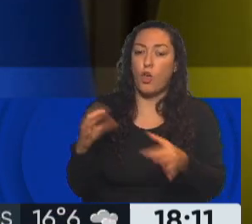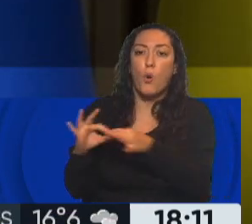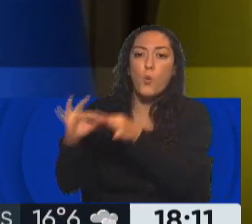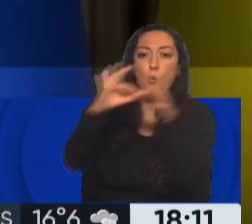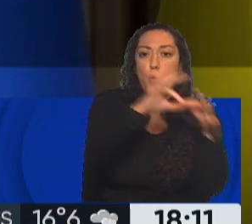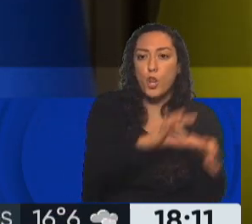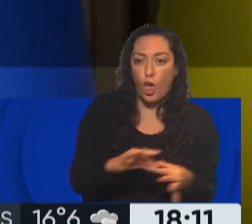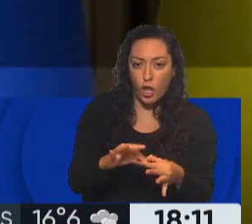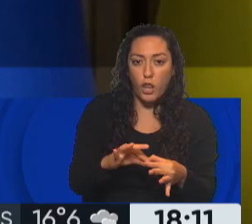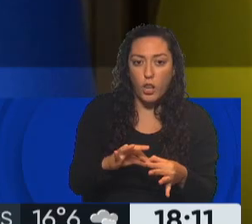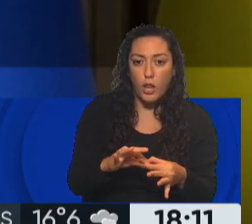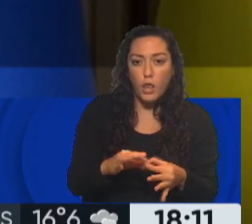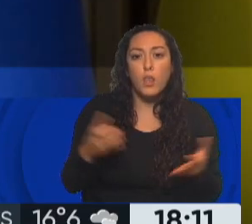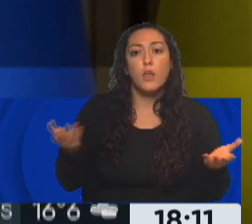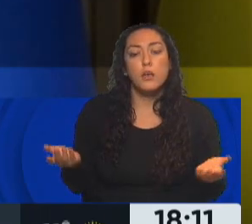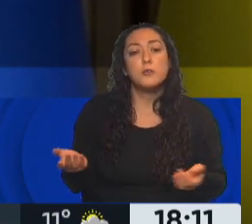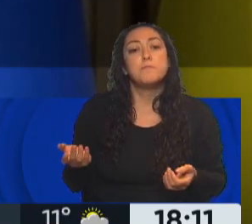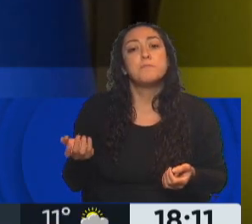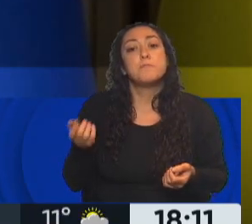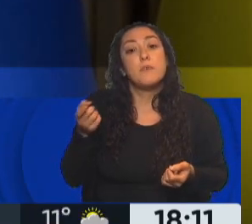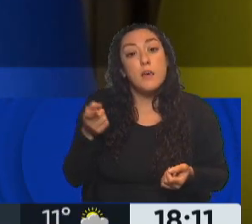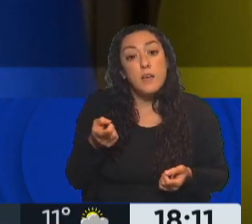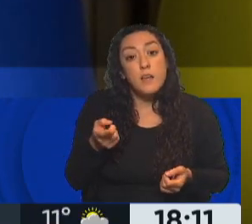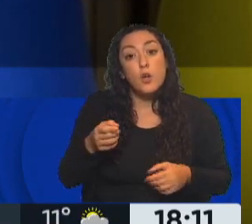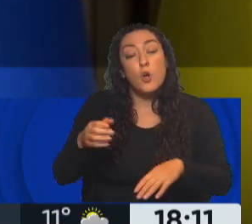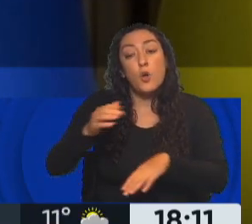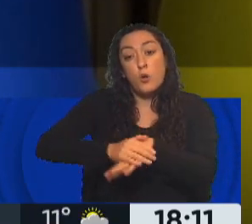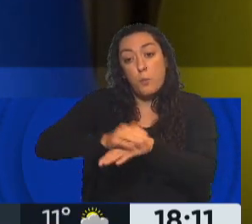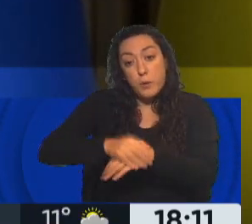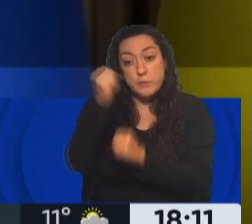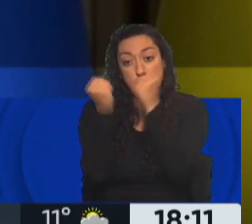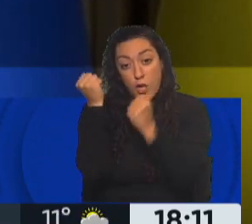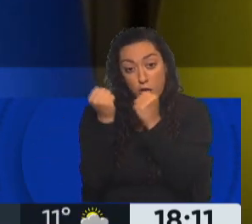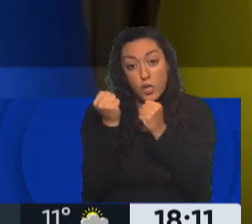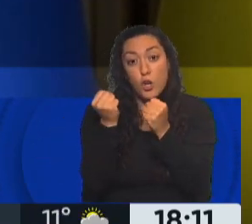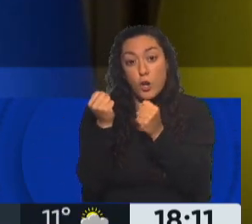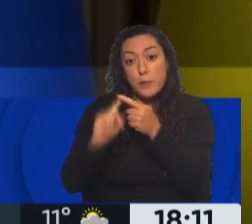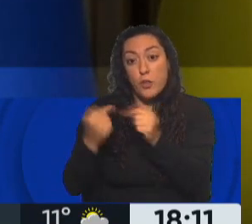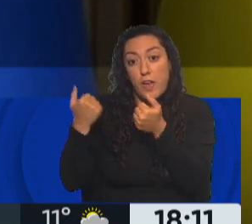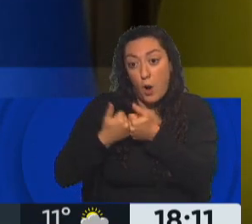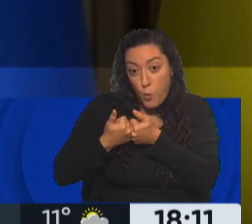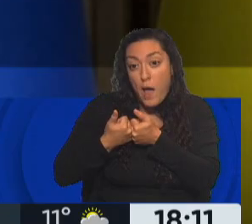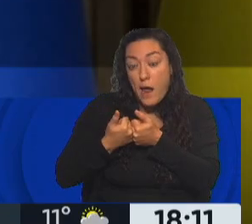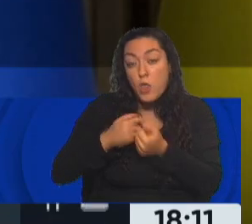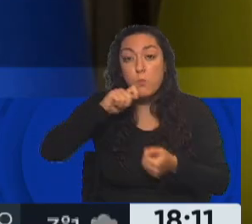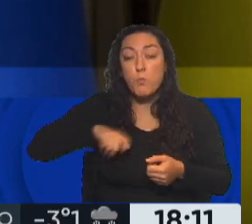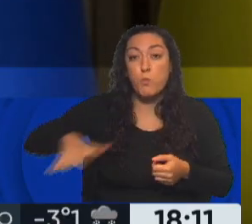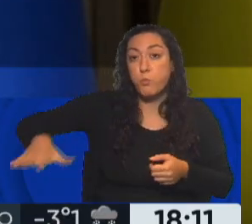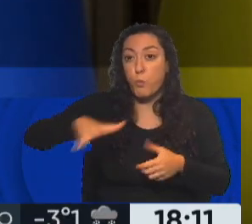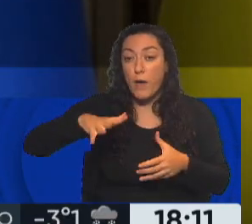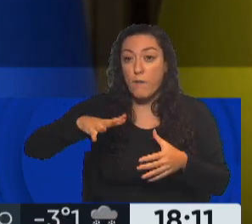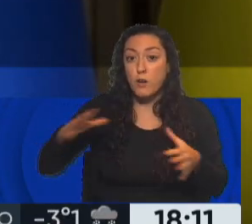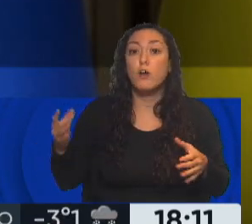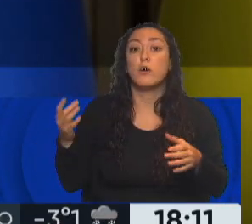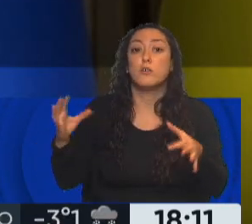we stand together, and by increasing our economic commitment